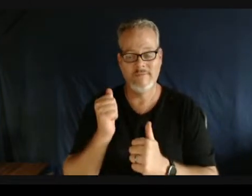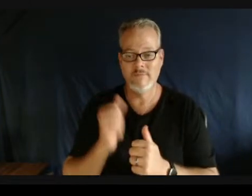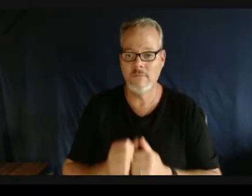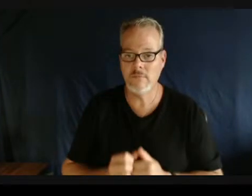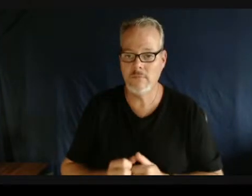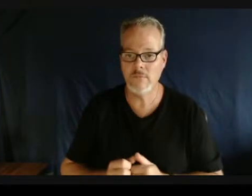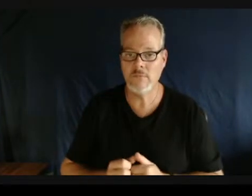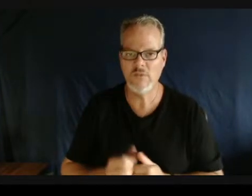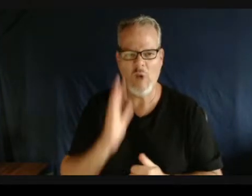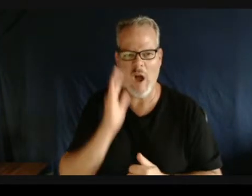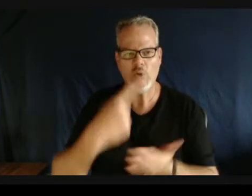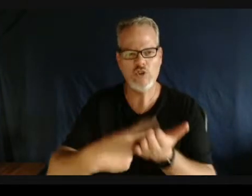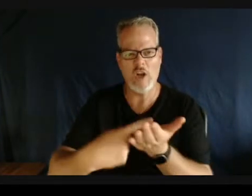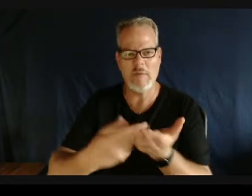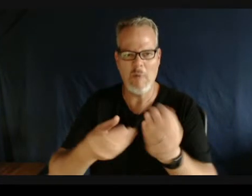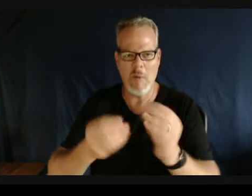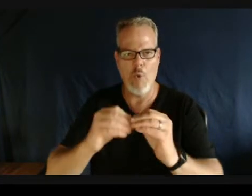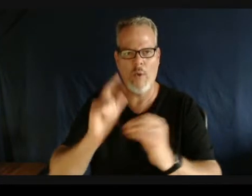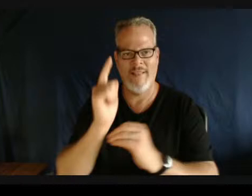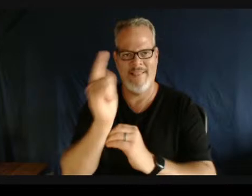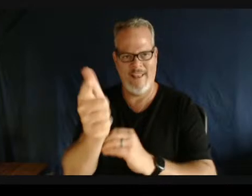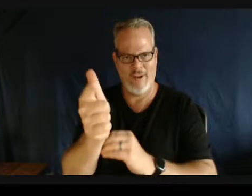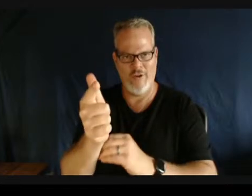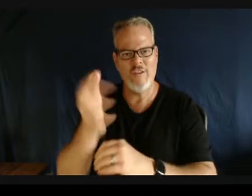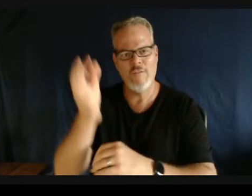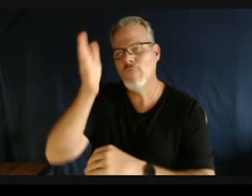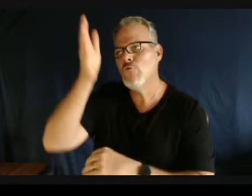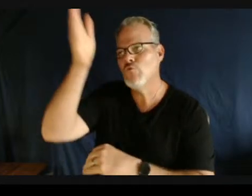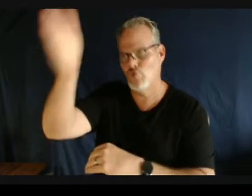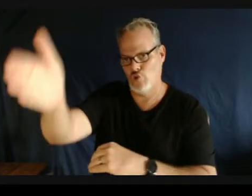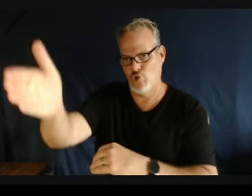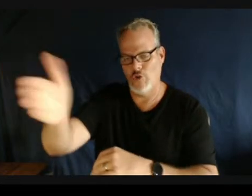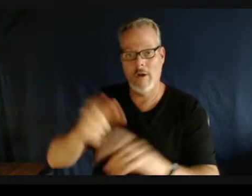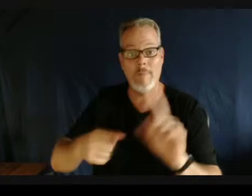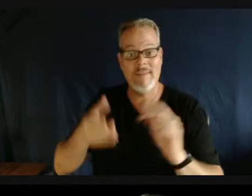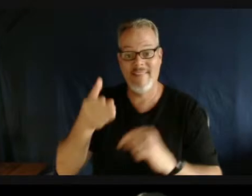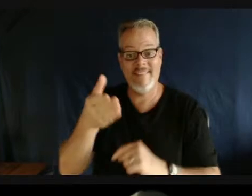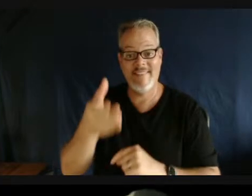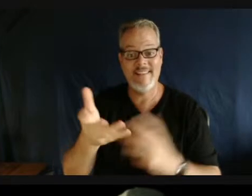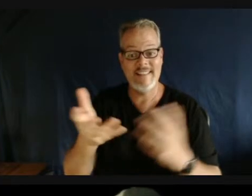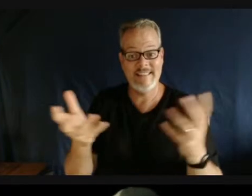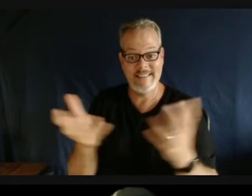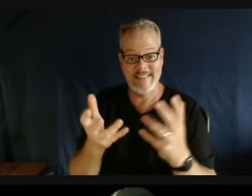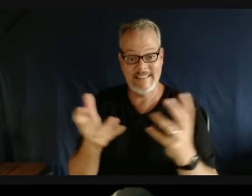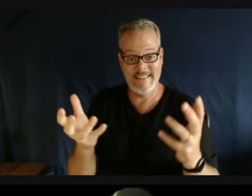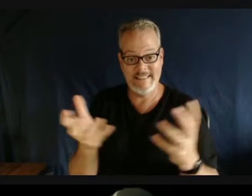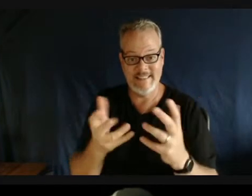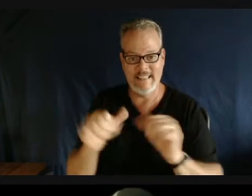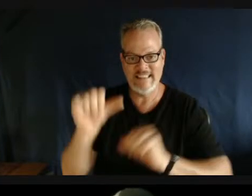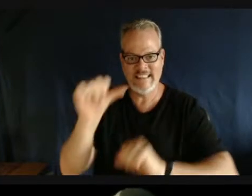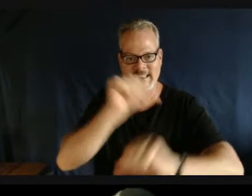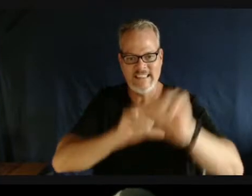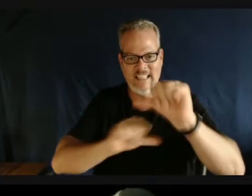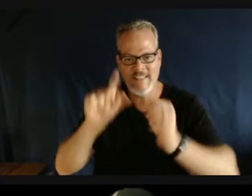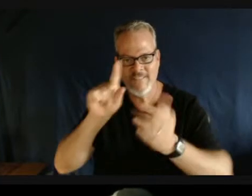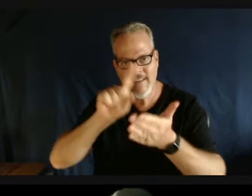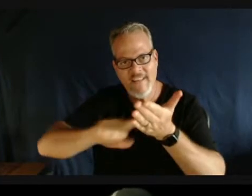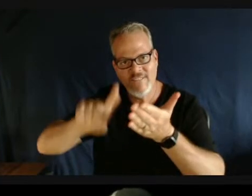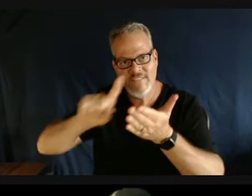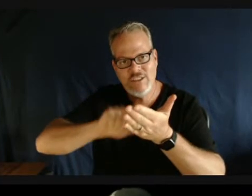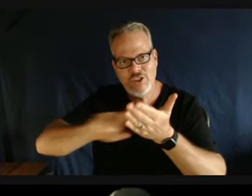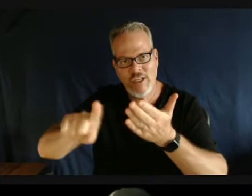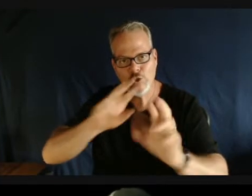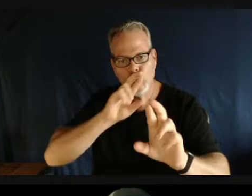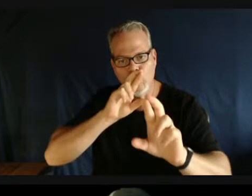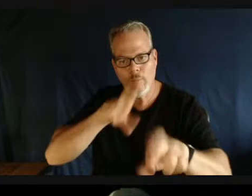cover this more in the future. But this is Scientific Investigations Report